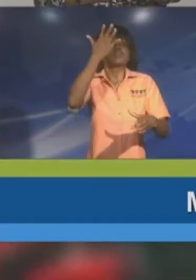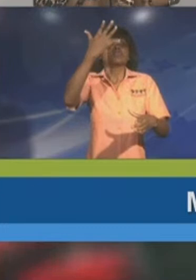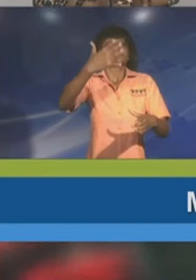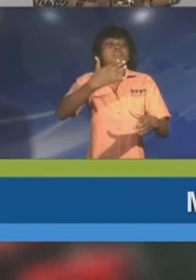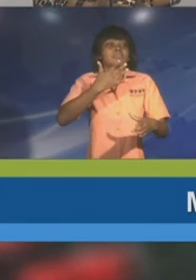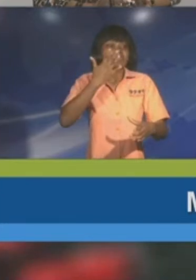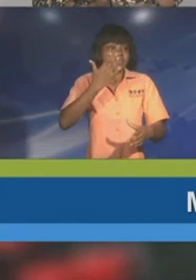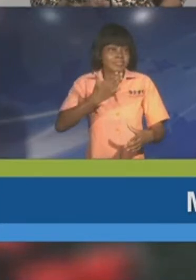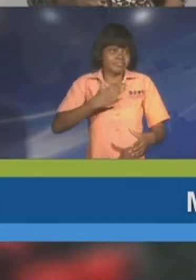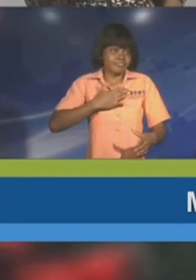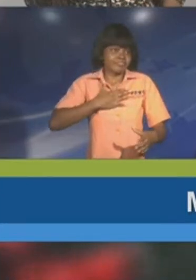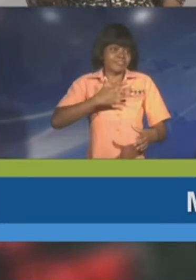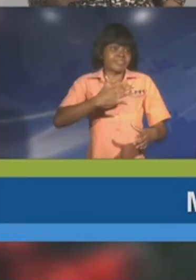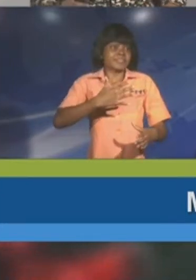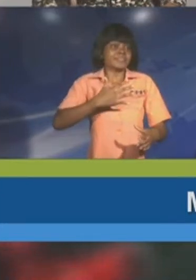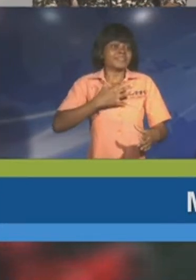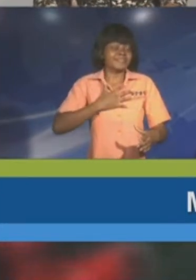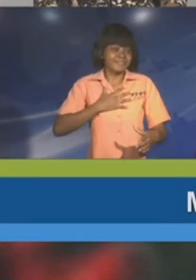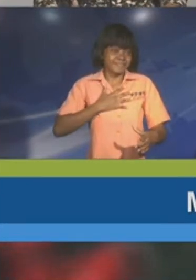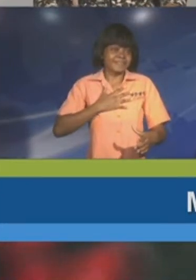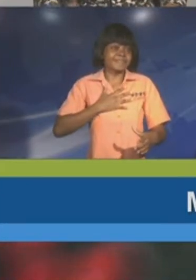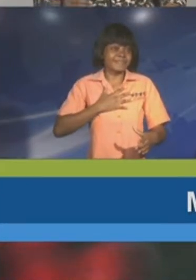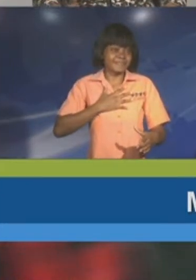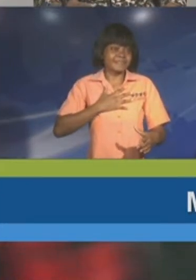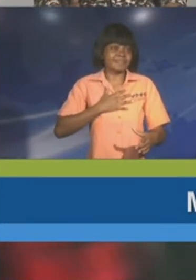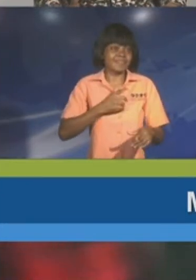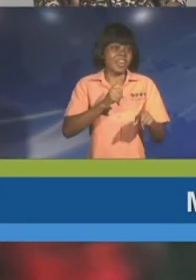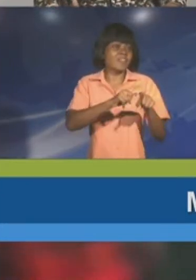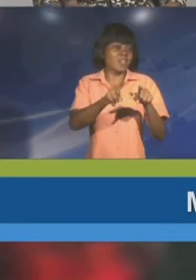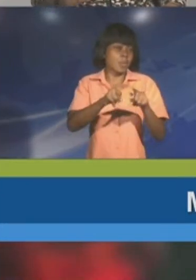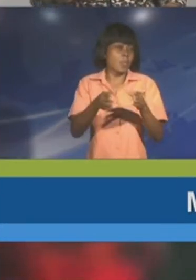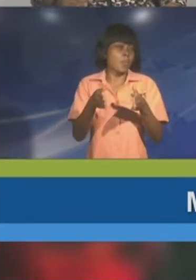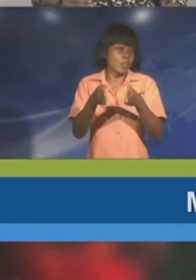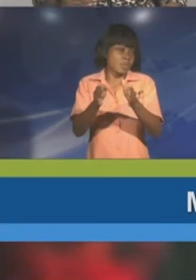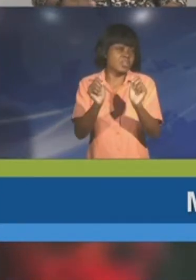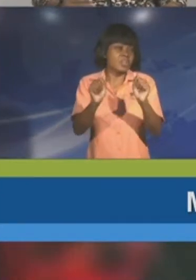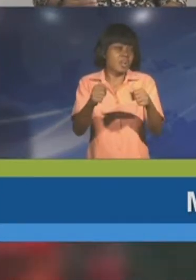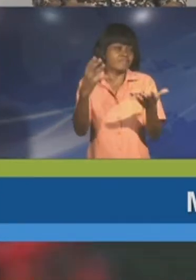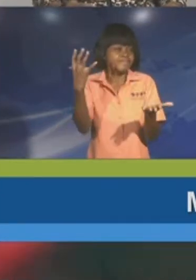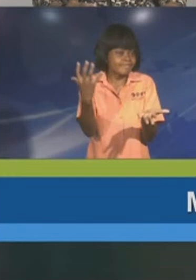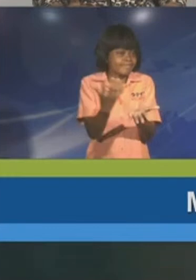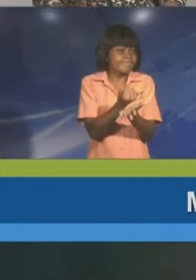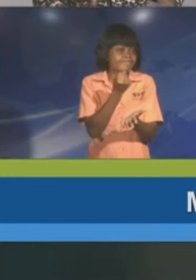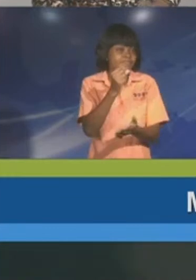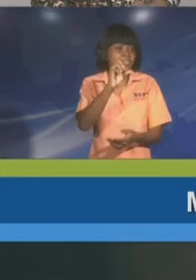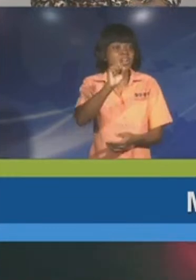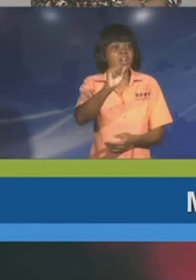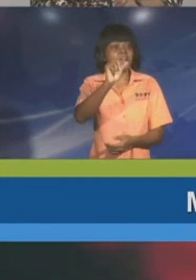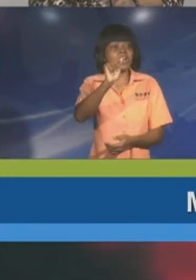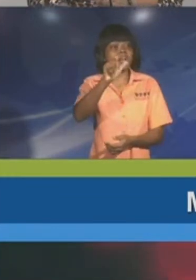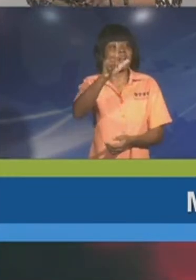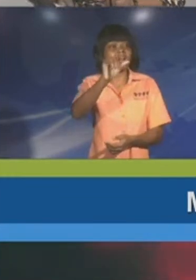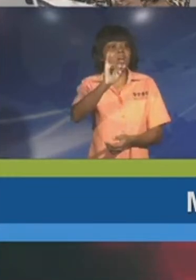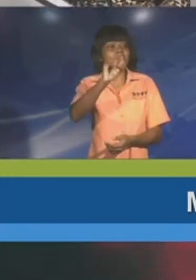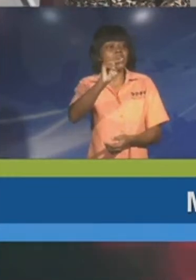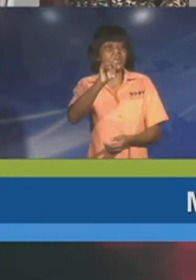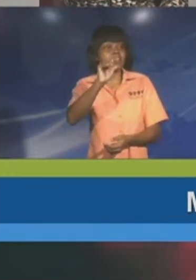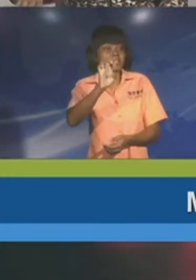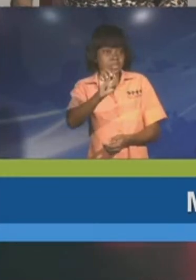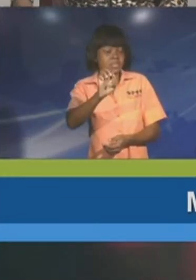kit available because you've gotten the information, you know what to expect, and you can be more prepared. Next slide, please.